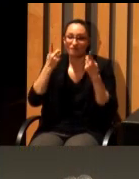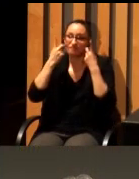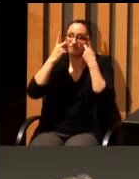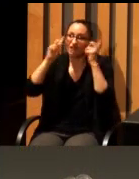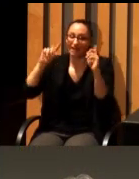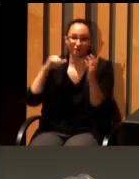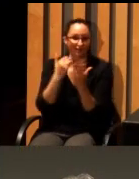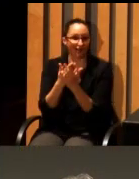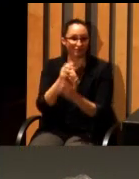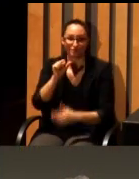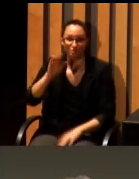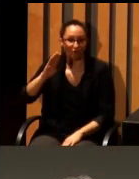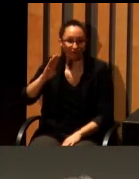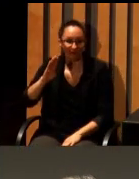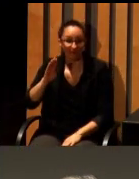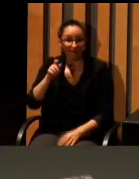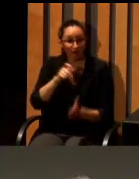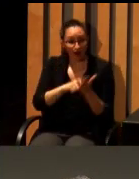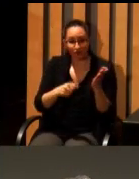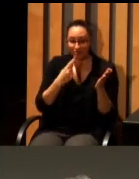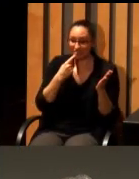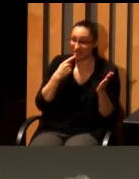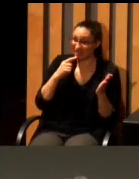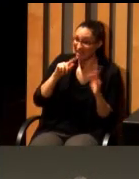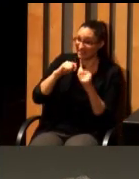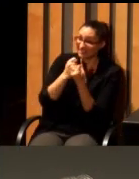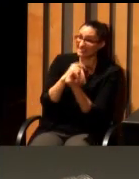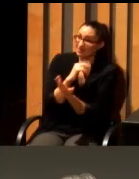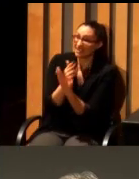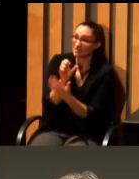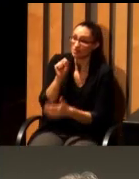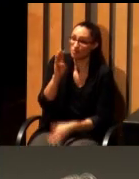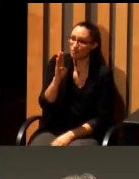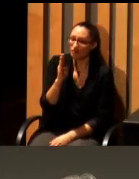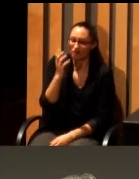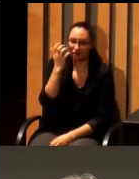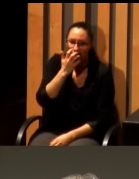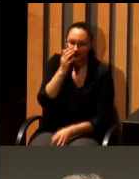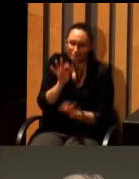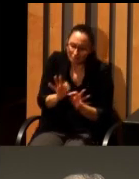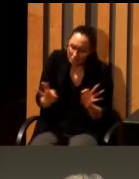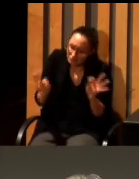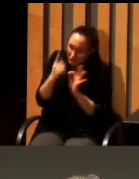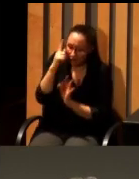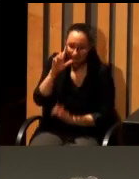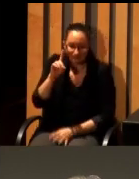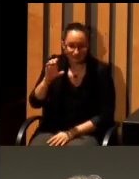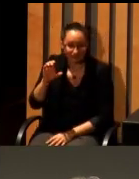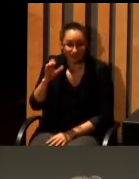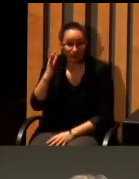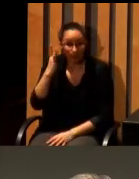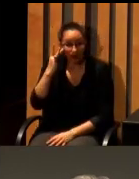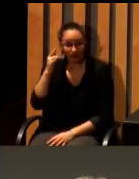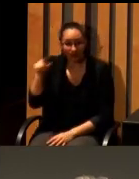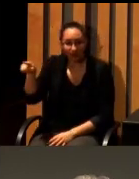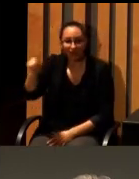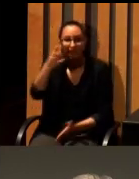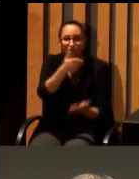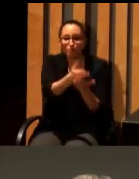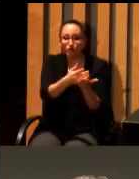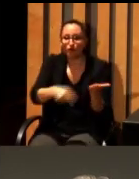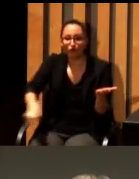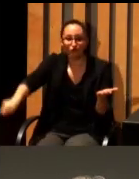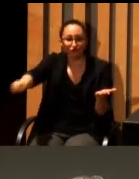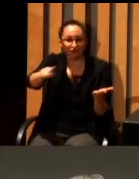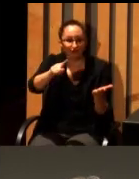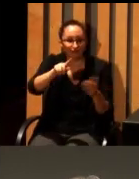article said essentially that the team being in the Super Bowl had special importance to the district because it was proof to the rest of the country